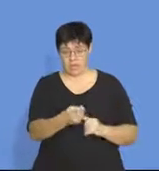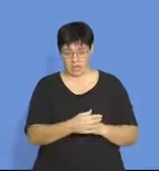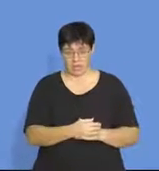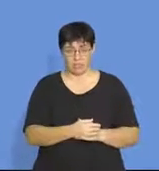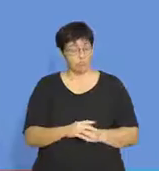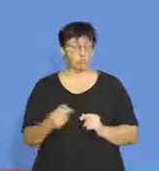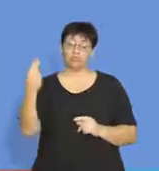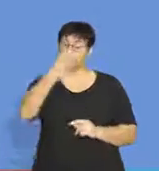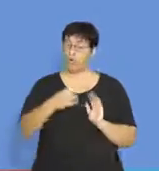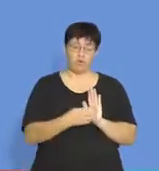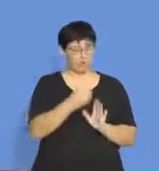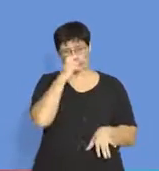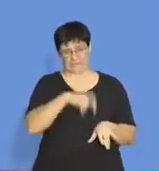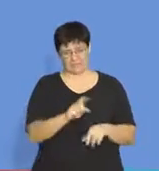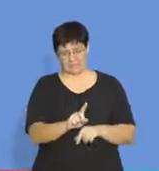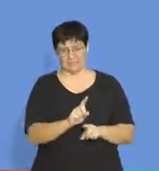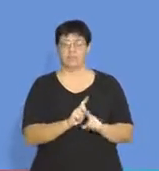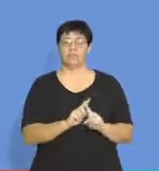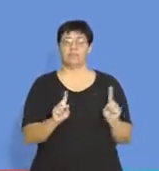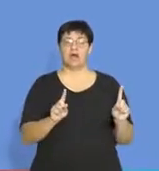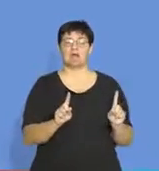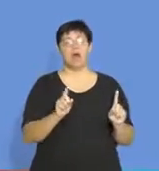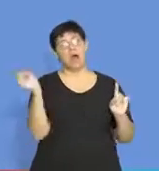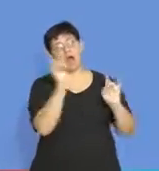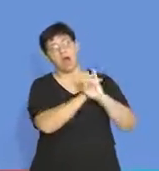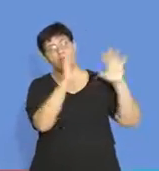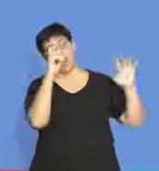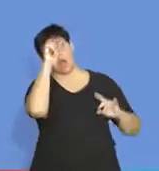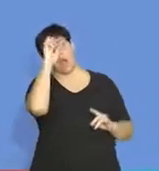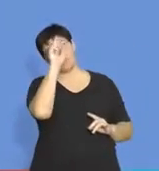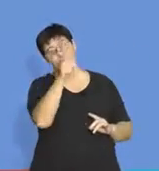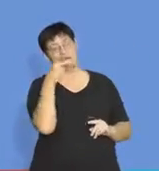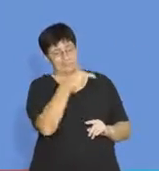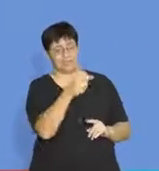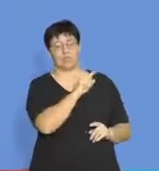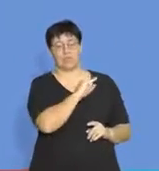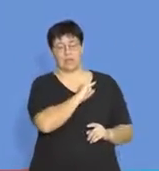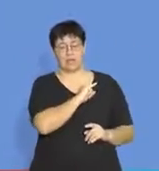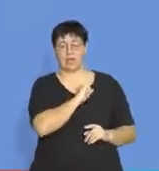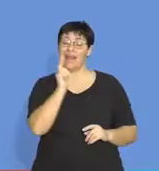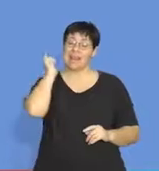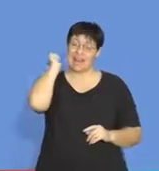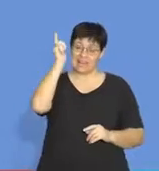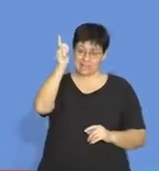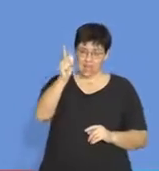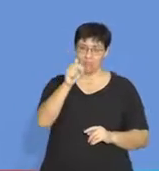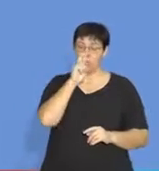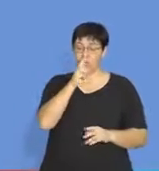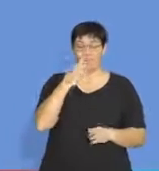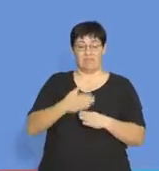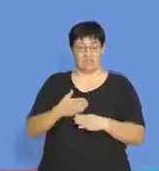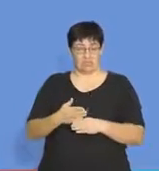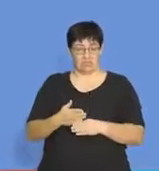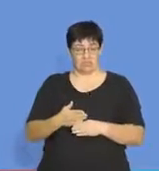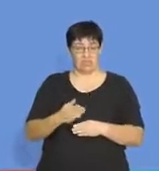of graphs, although you don't really need to draw these graphs. But it is important for you to just remember that, because at a later stage when you're